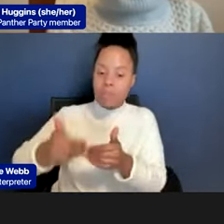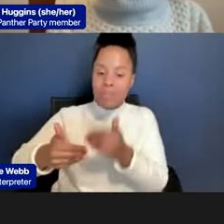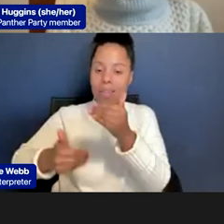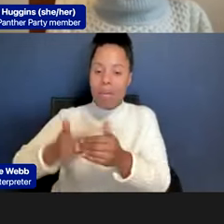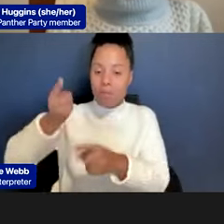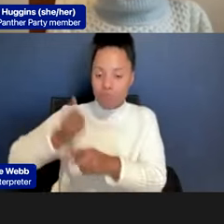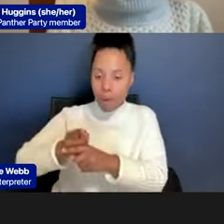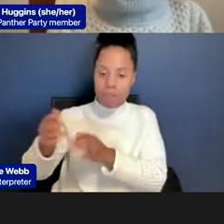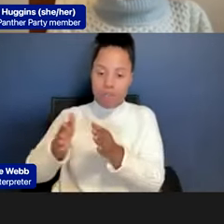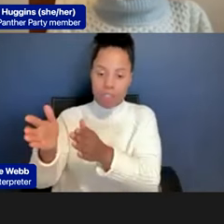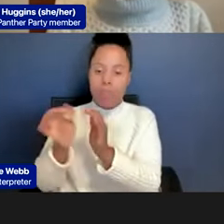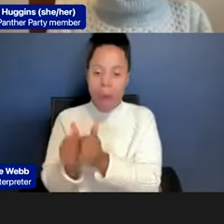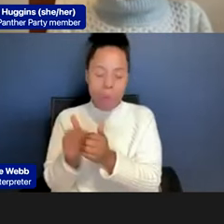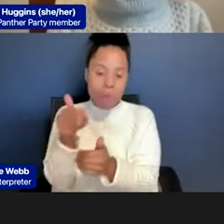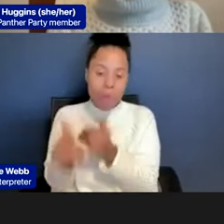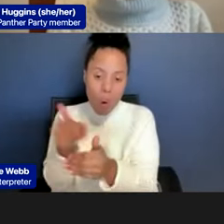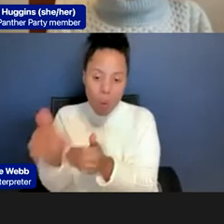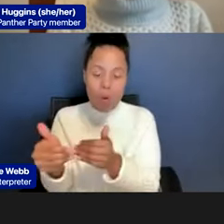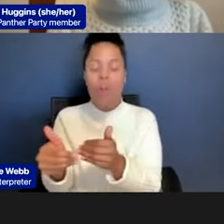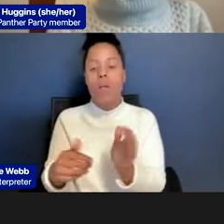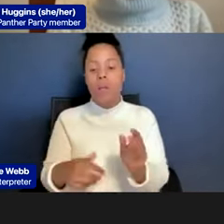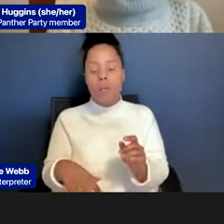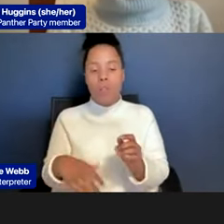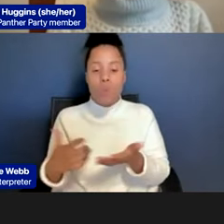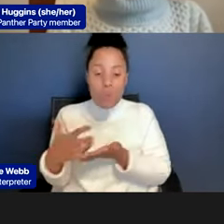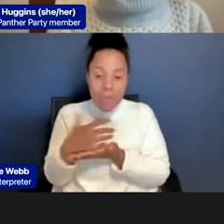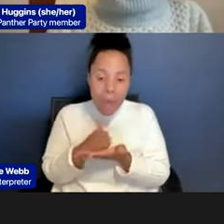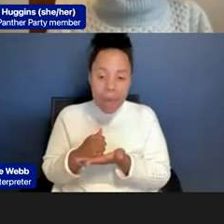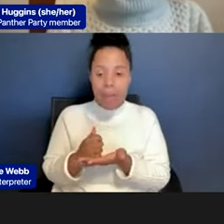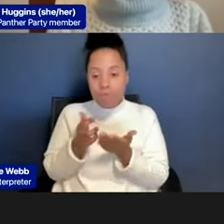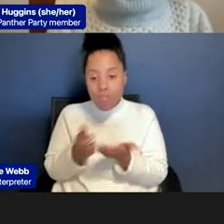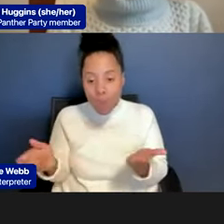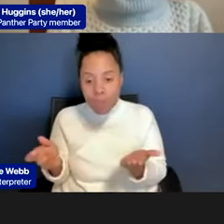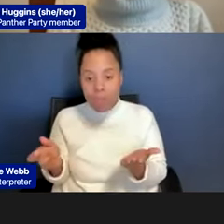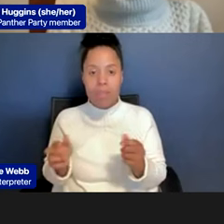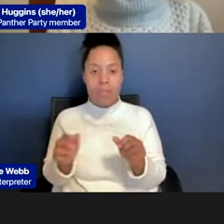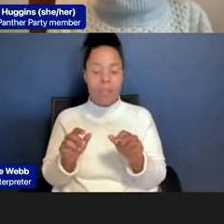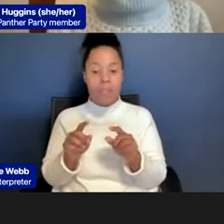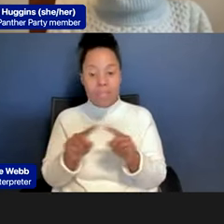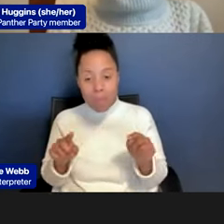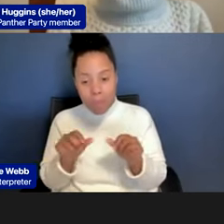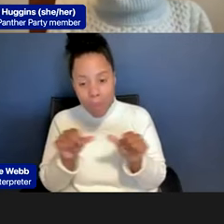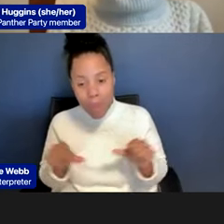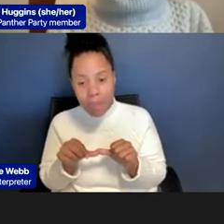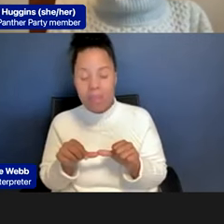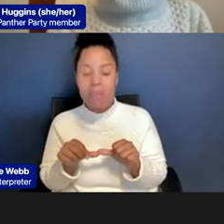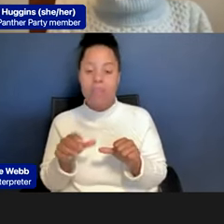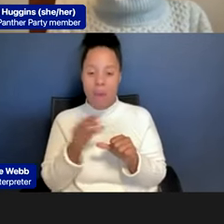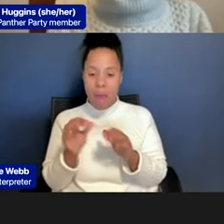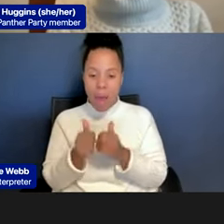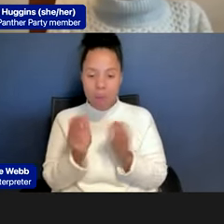in capturing resources, land, and space in which we can organize people. I can stop there.